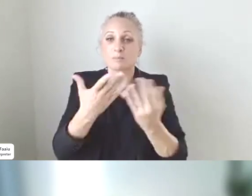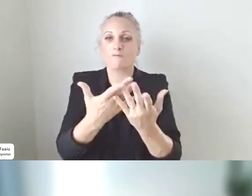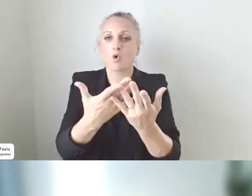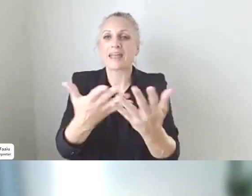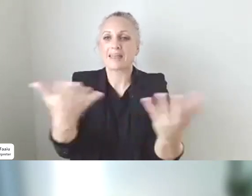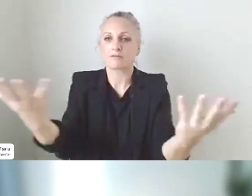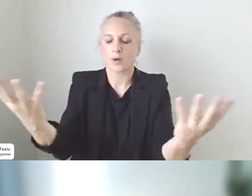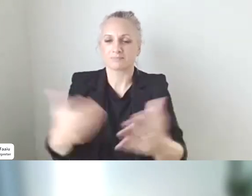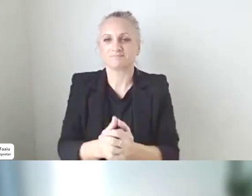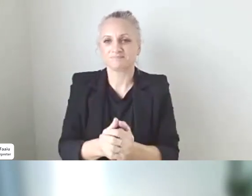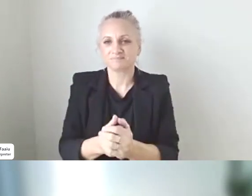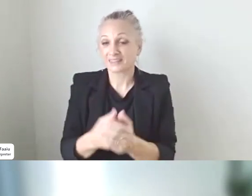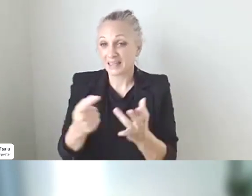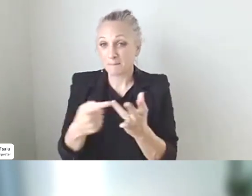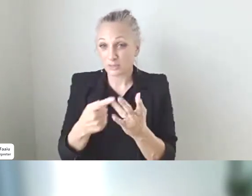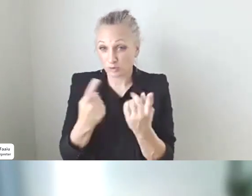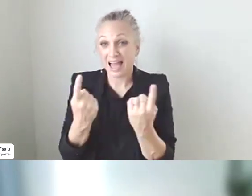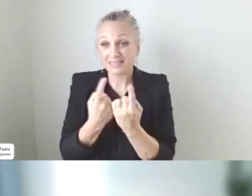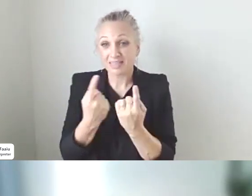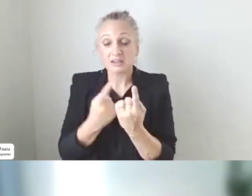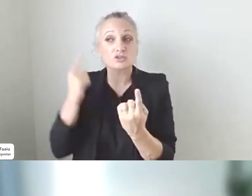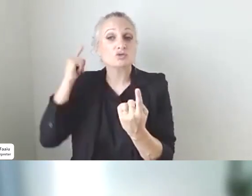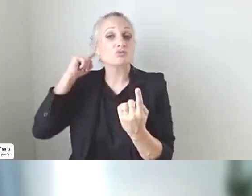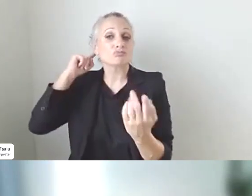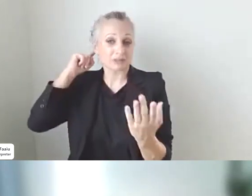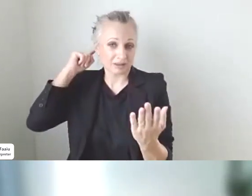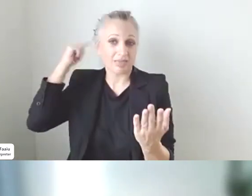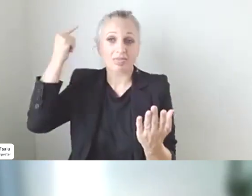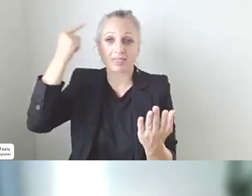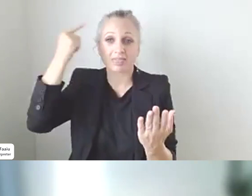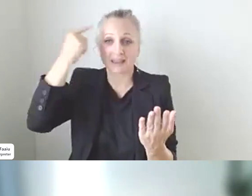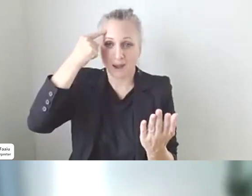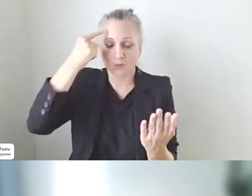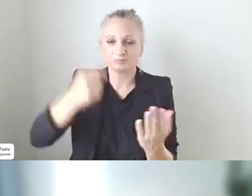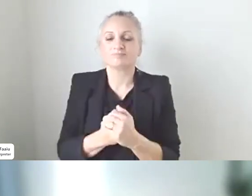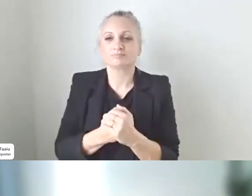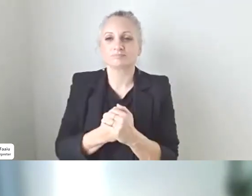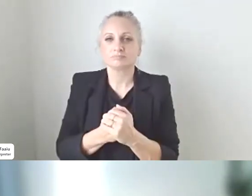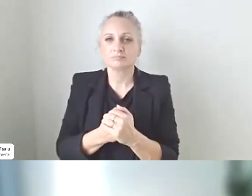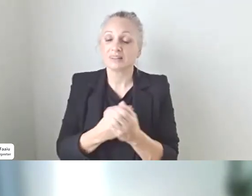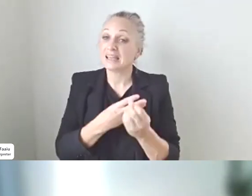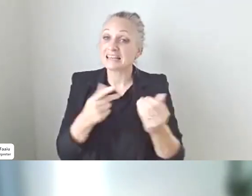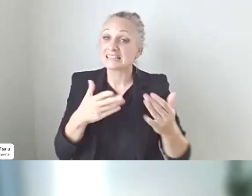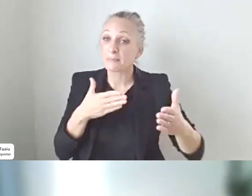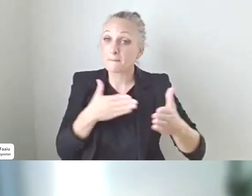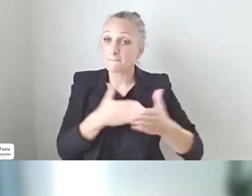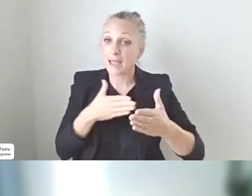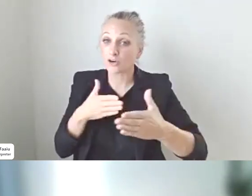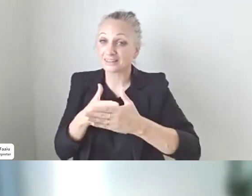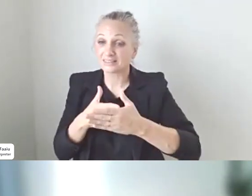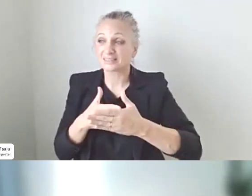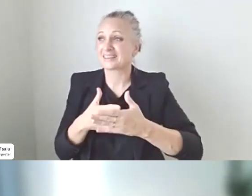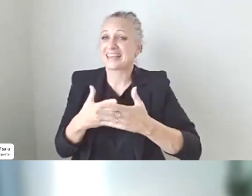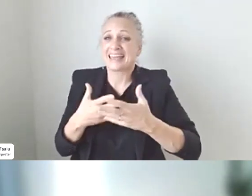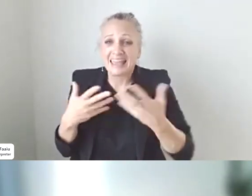consider, and I'll address a few points here that came to mind. Some of the barriers, even with the new technology,